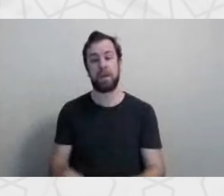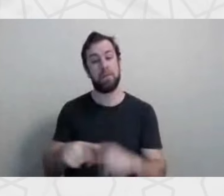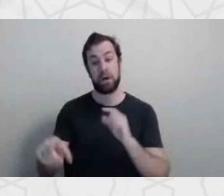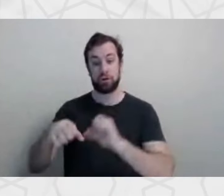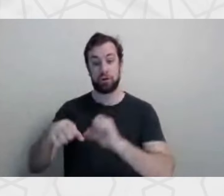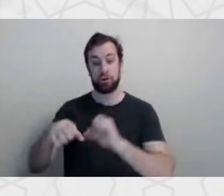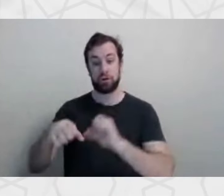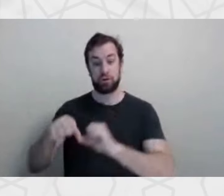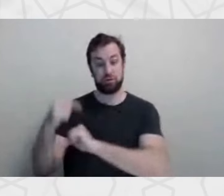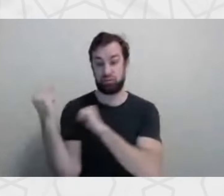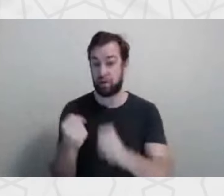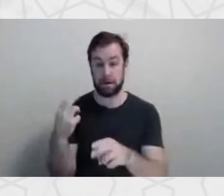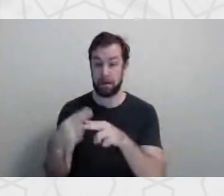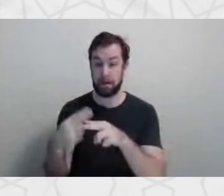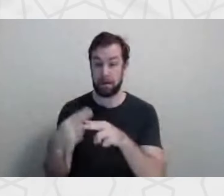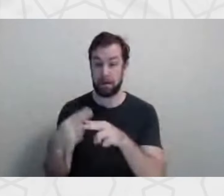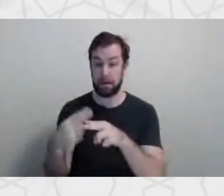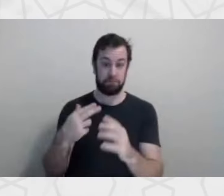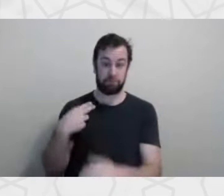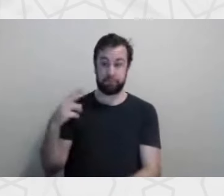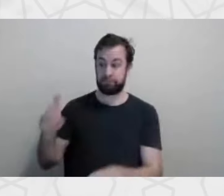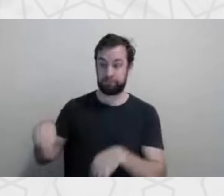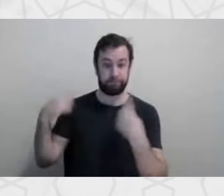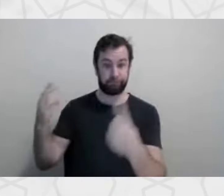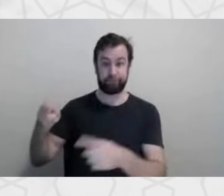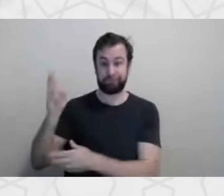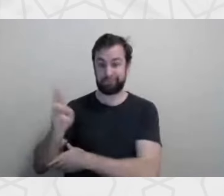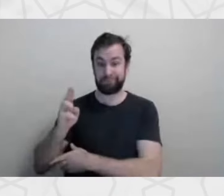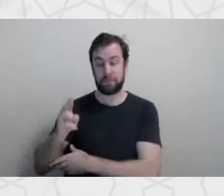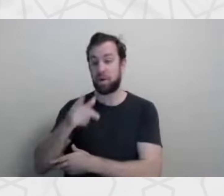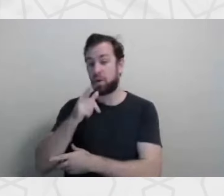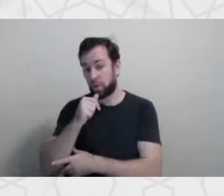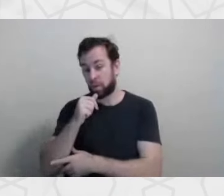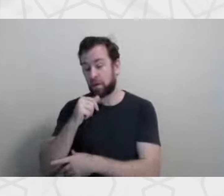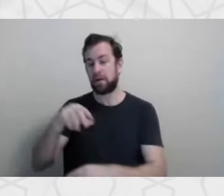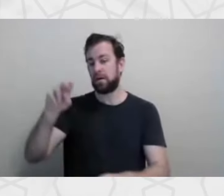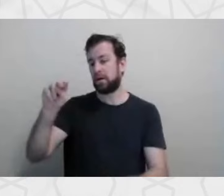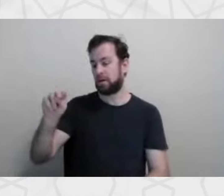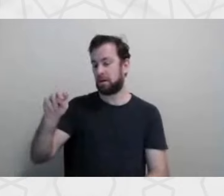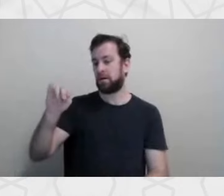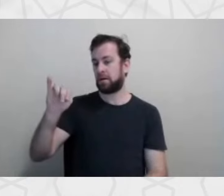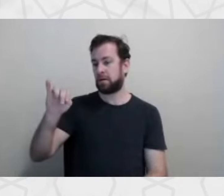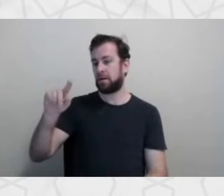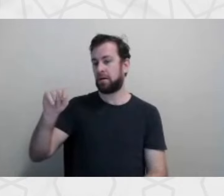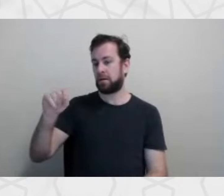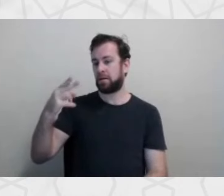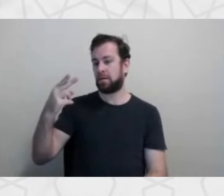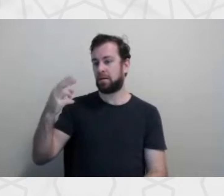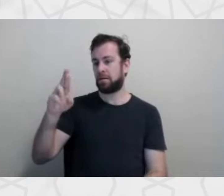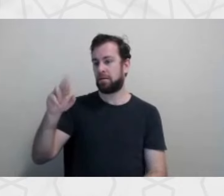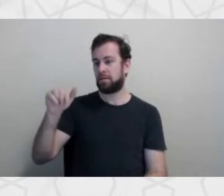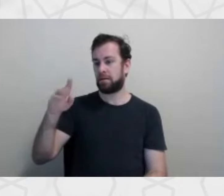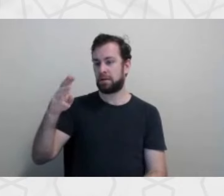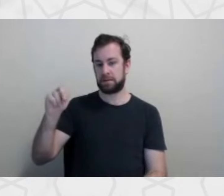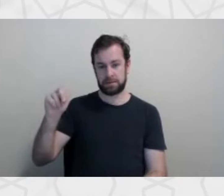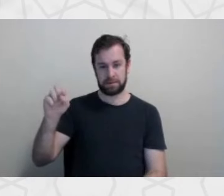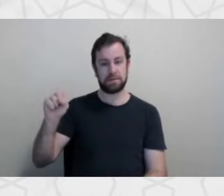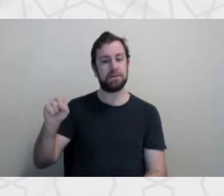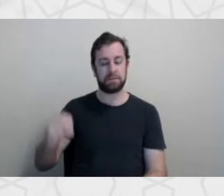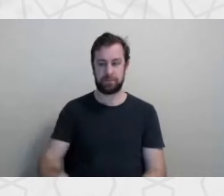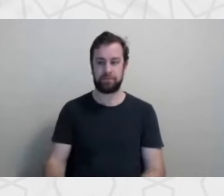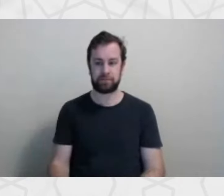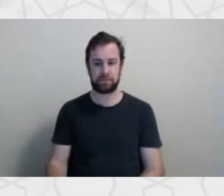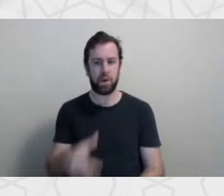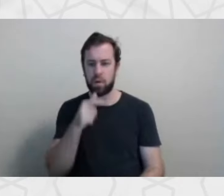strongest historically is the name of Mithras. And Mithras